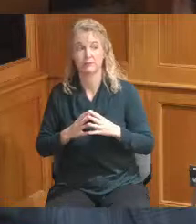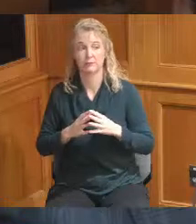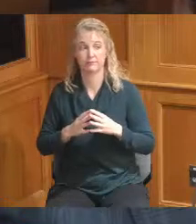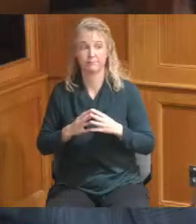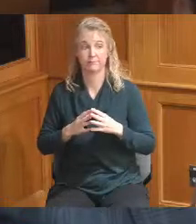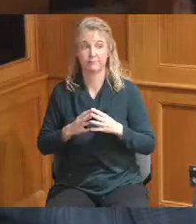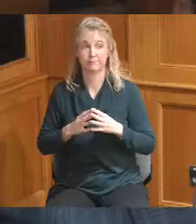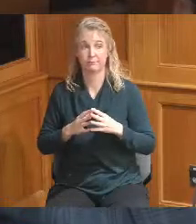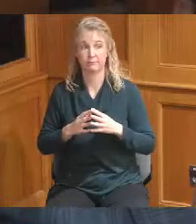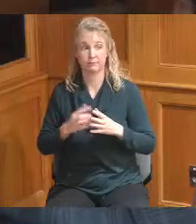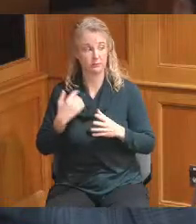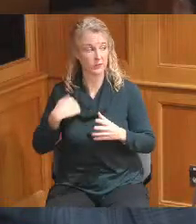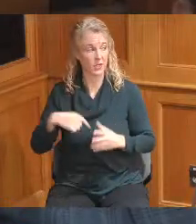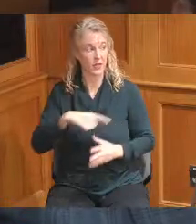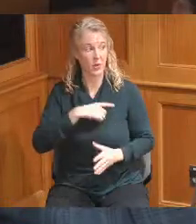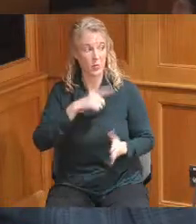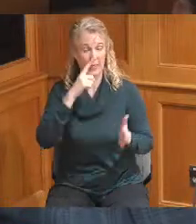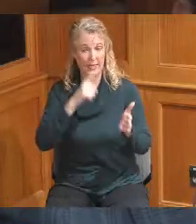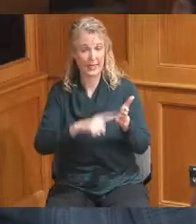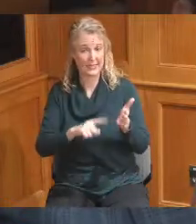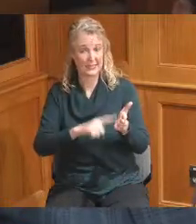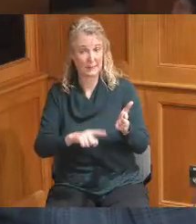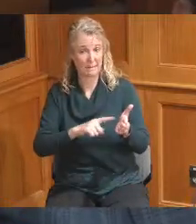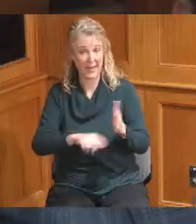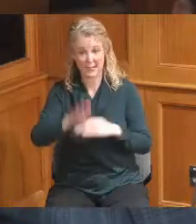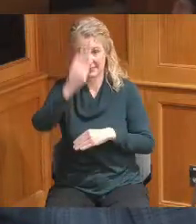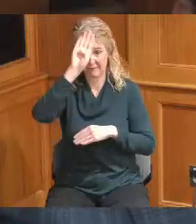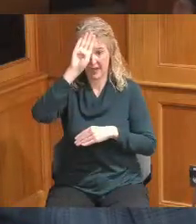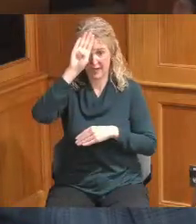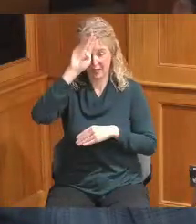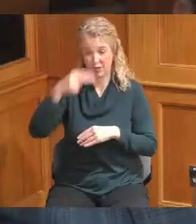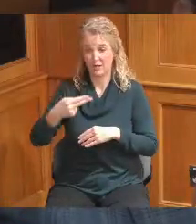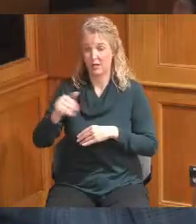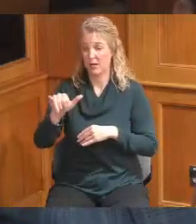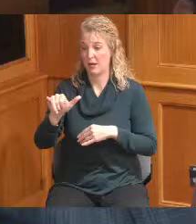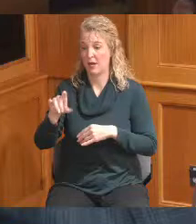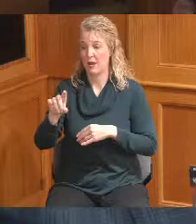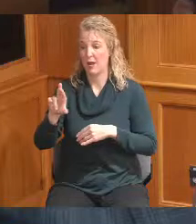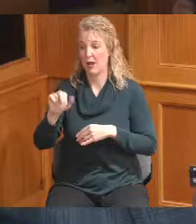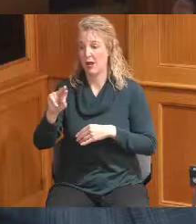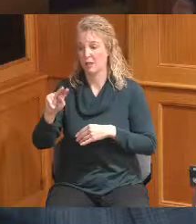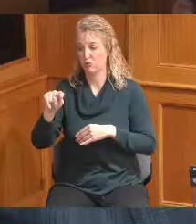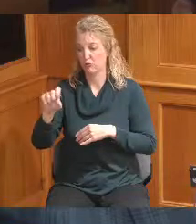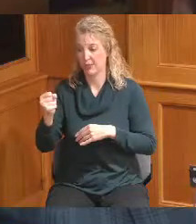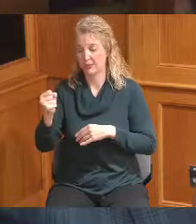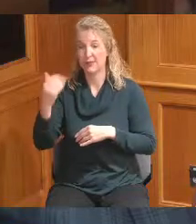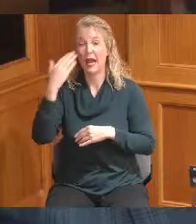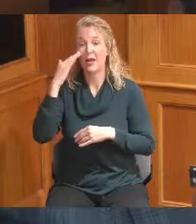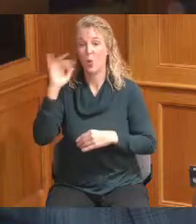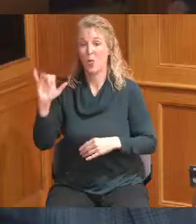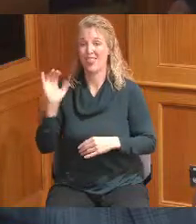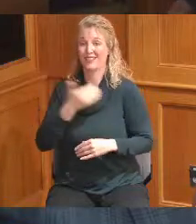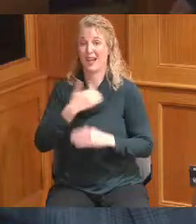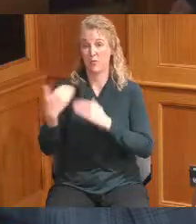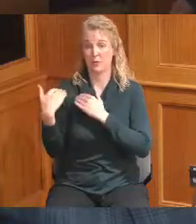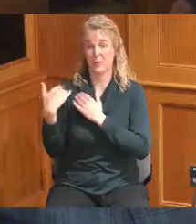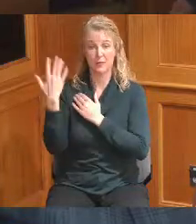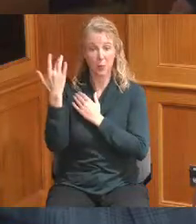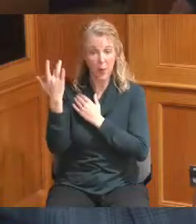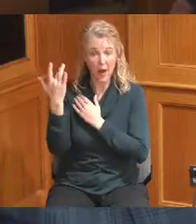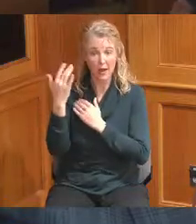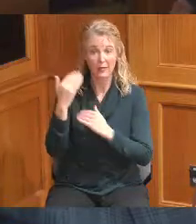do inspect or help with the fire hydrants. And I wanted to make sure, because